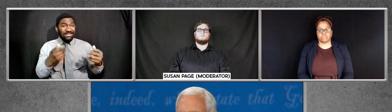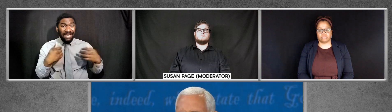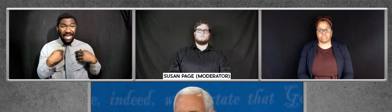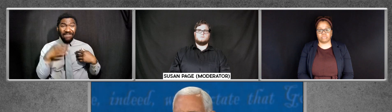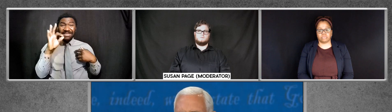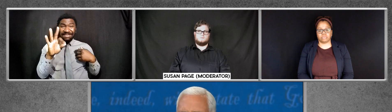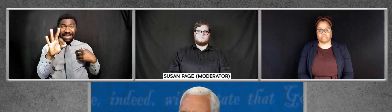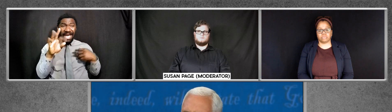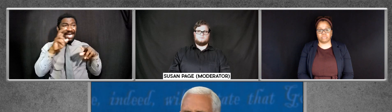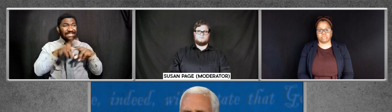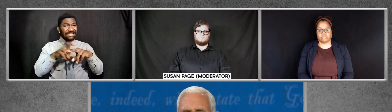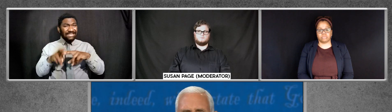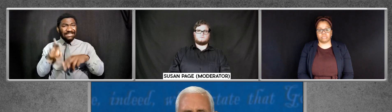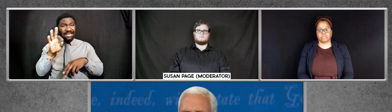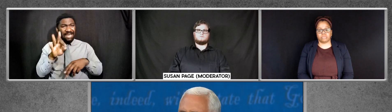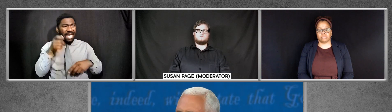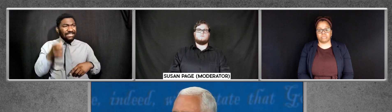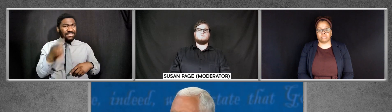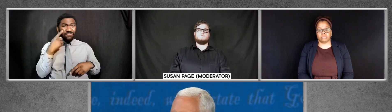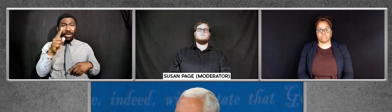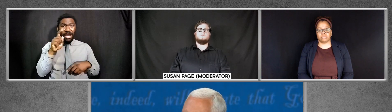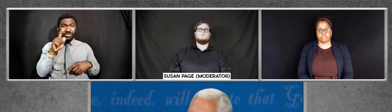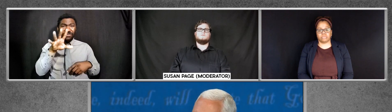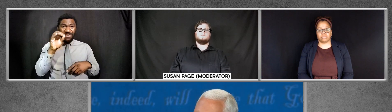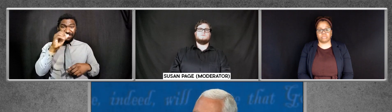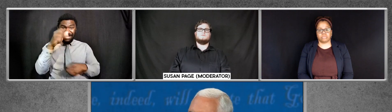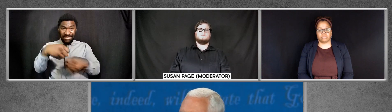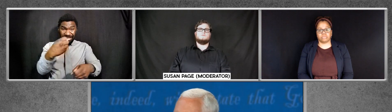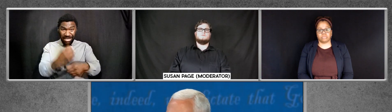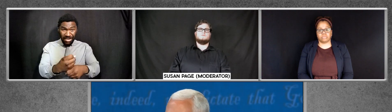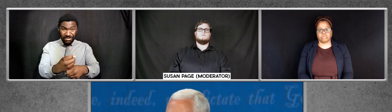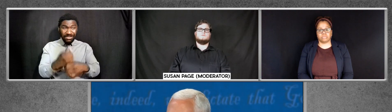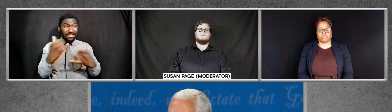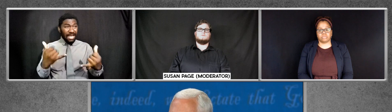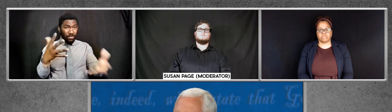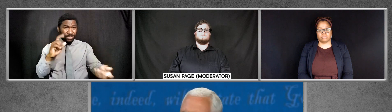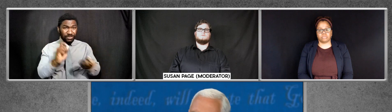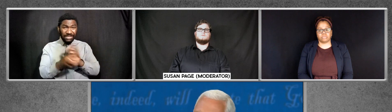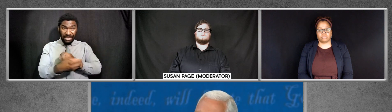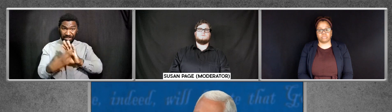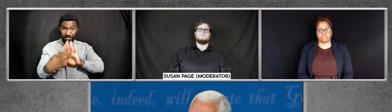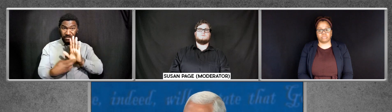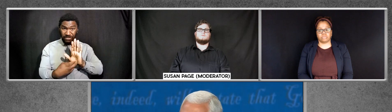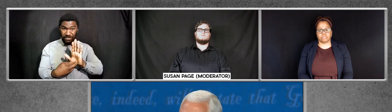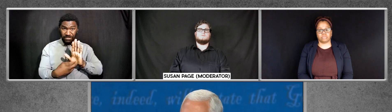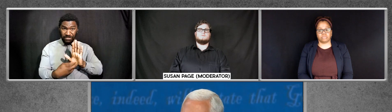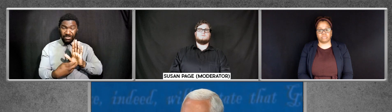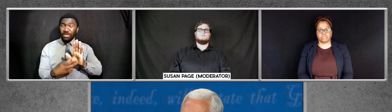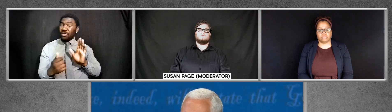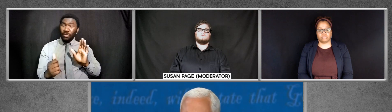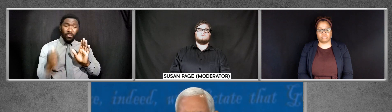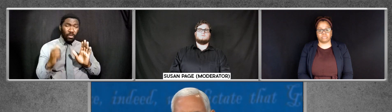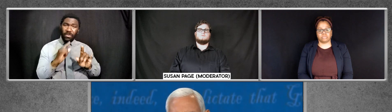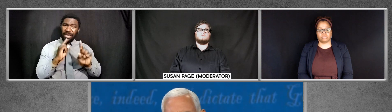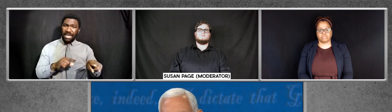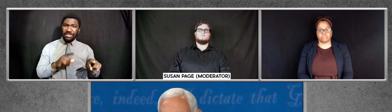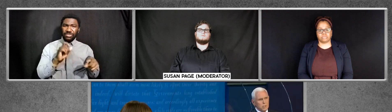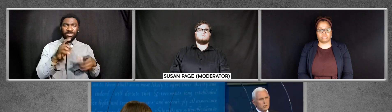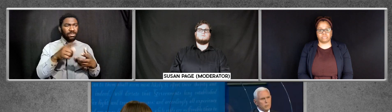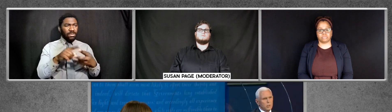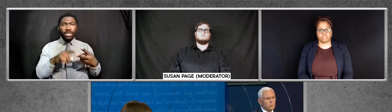is a classic case of if you can't win by the rules, you're going to change the rules. Now, you've refused to answer the question. Joe Biden has refused to answer the